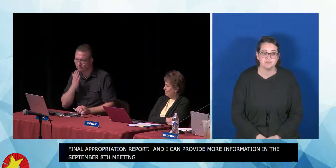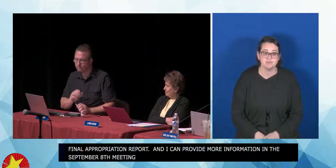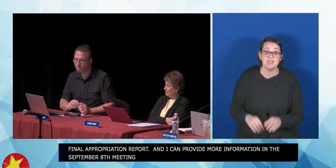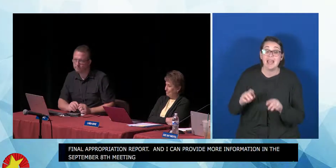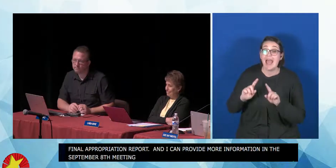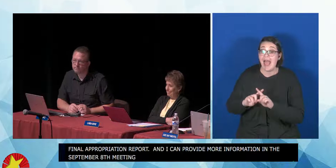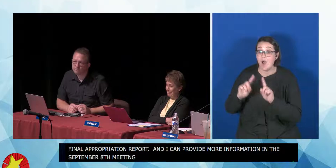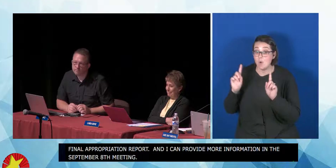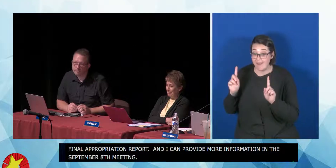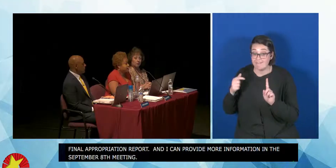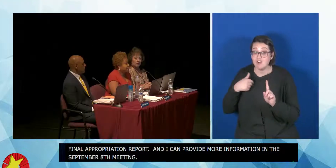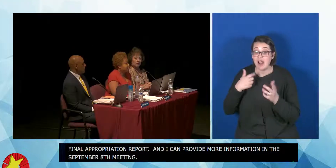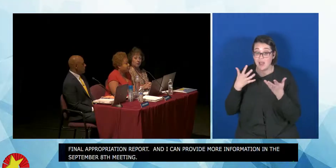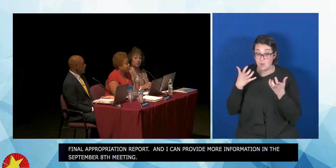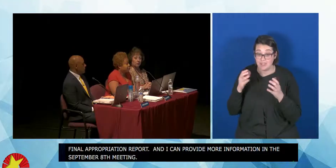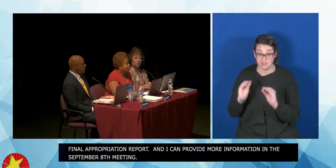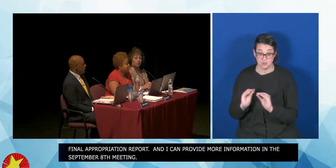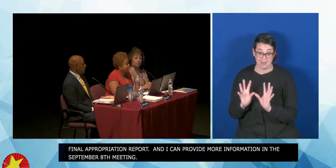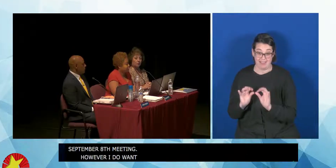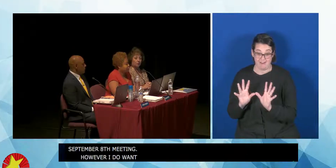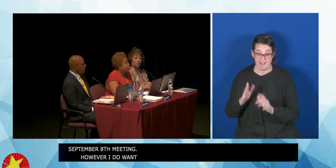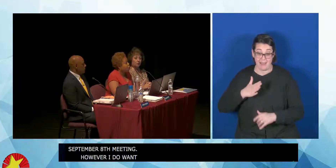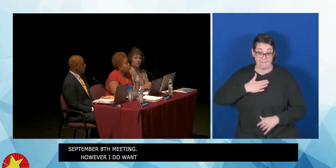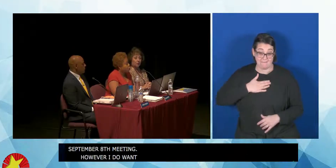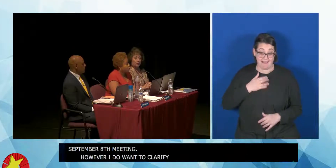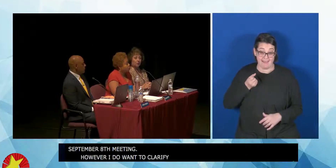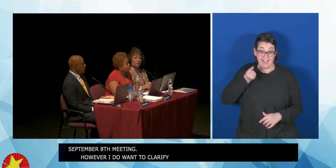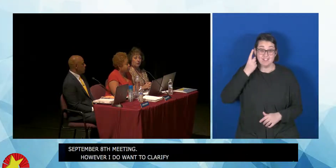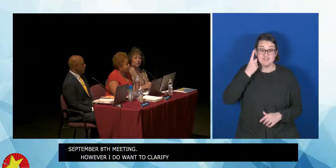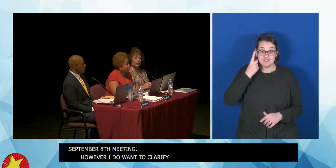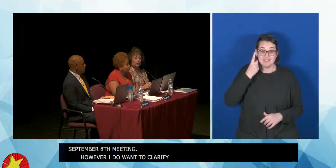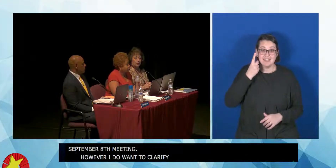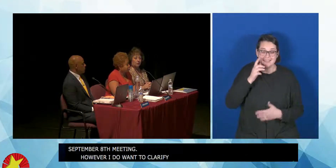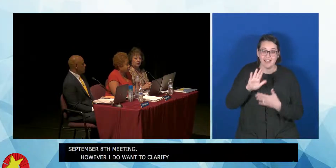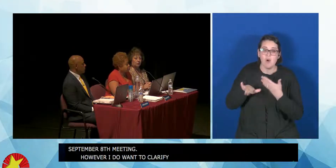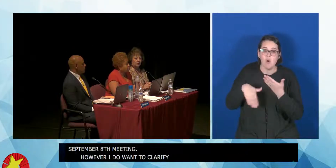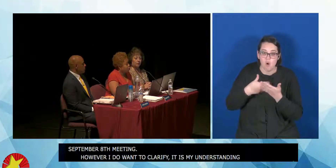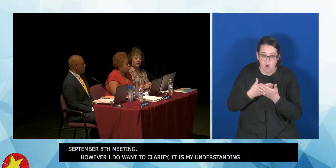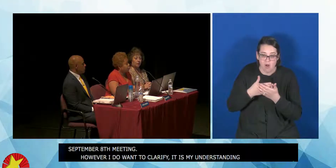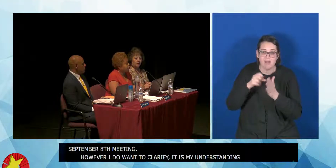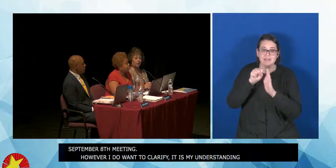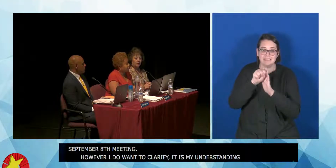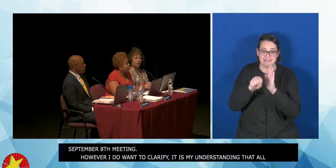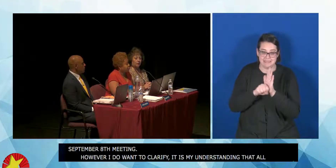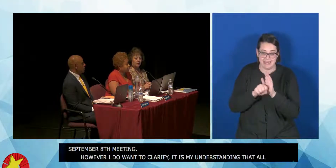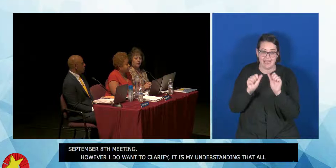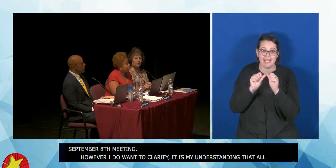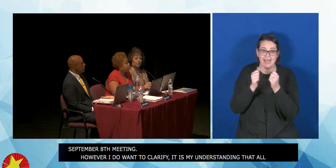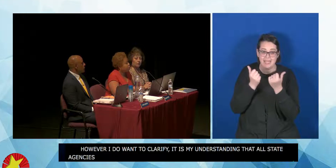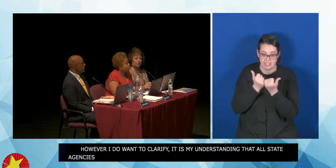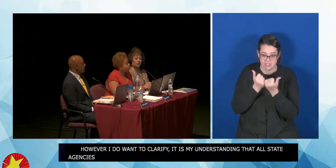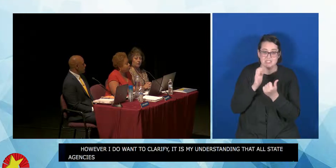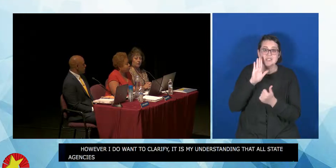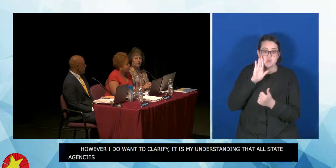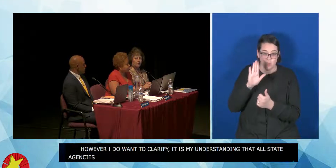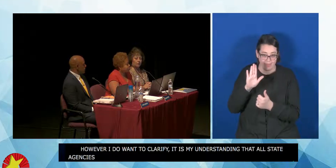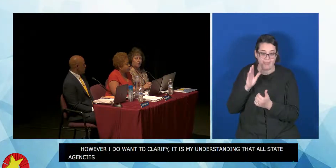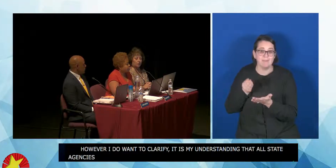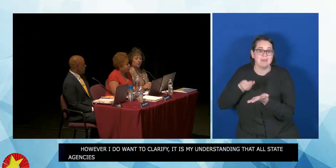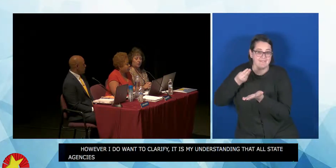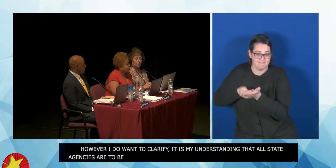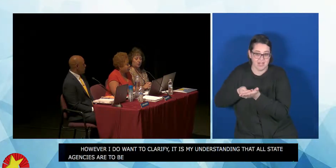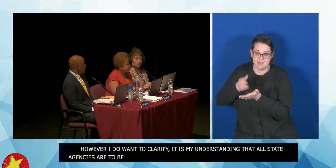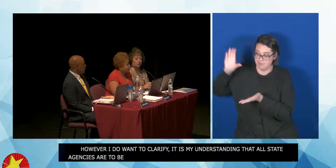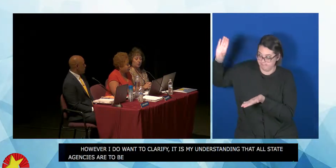However, I do want to clarify, it is my understanding all state agencies are to be funded for the